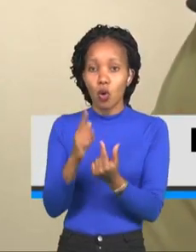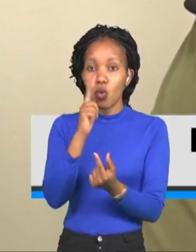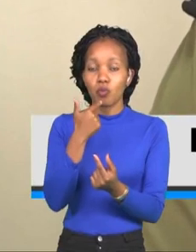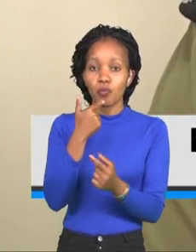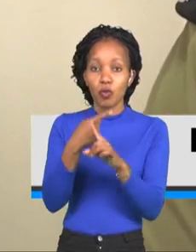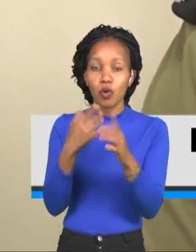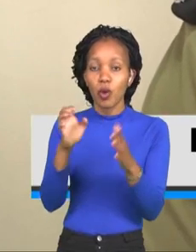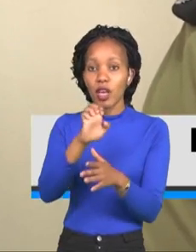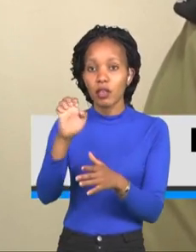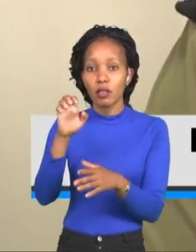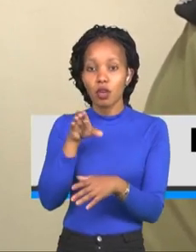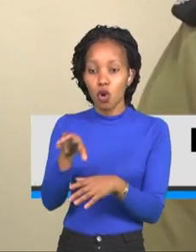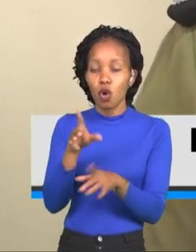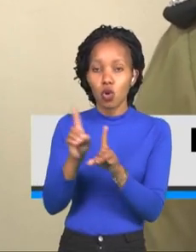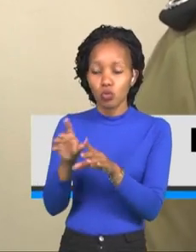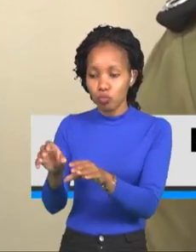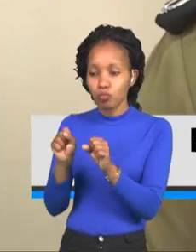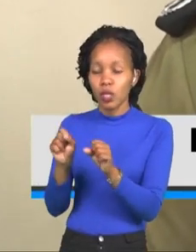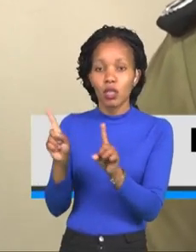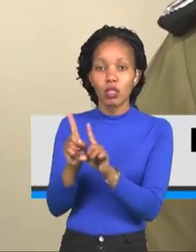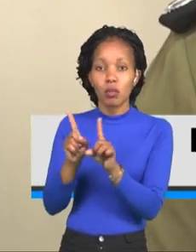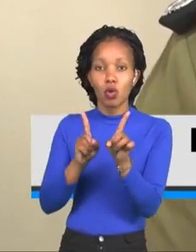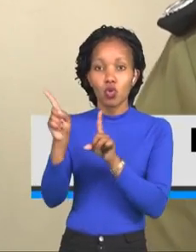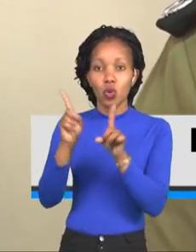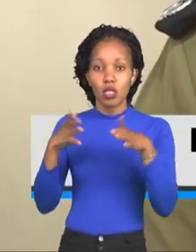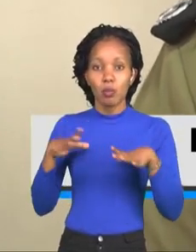Congo. Abductions and related attacks on tourists are